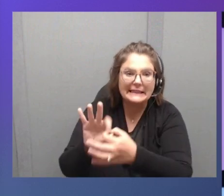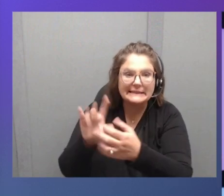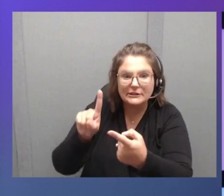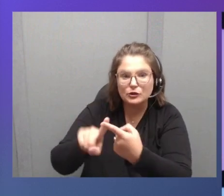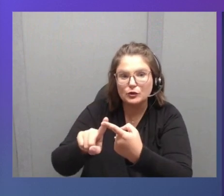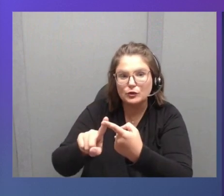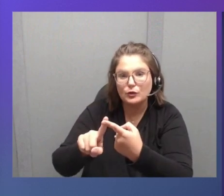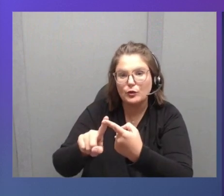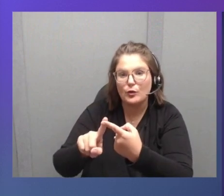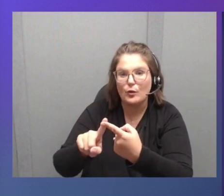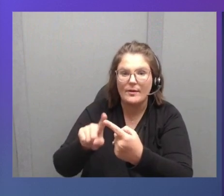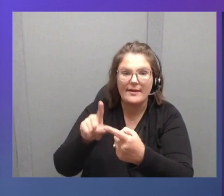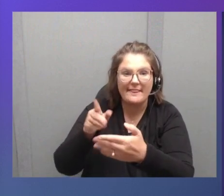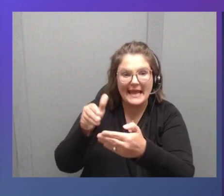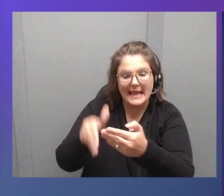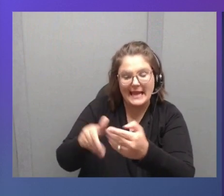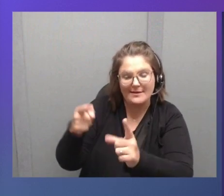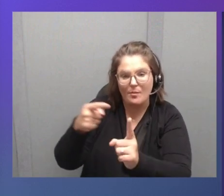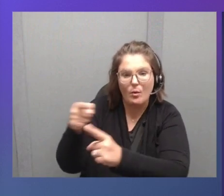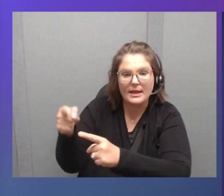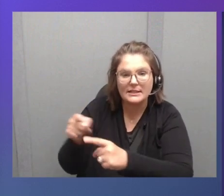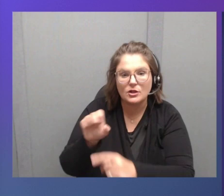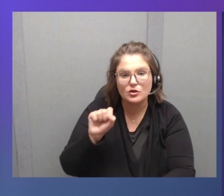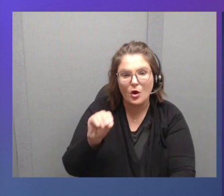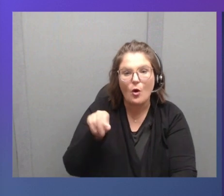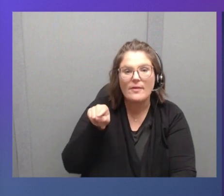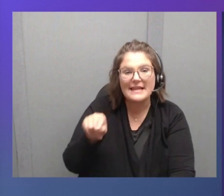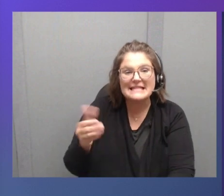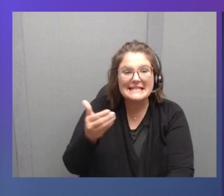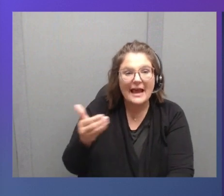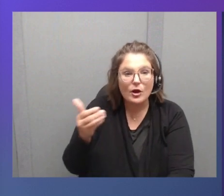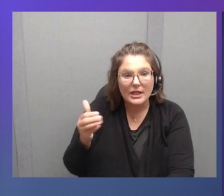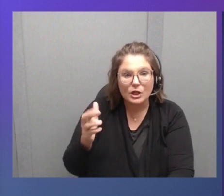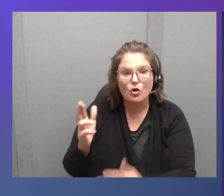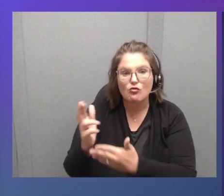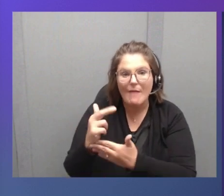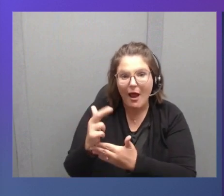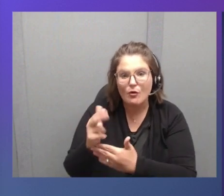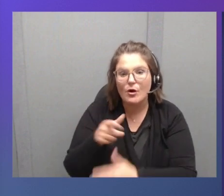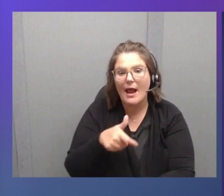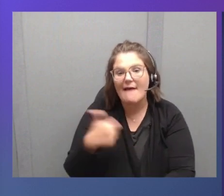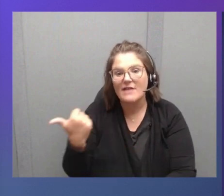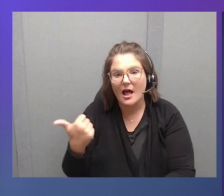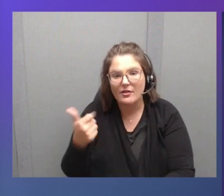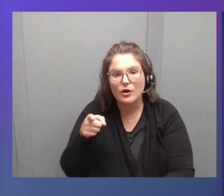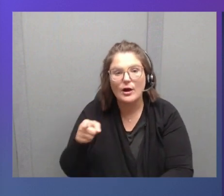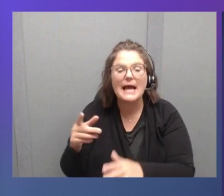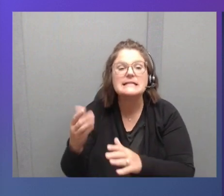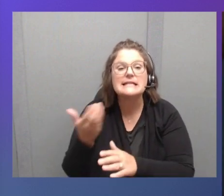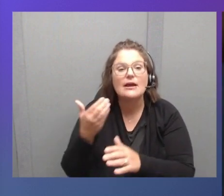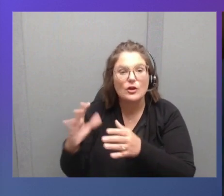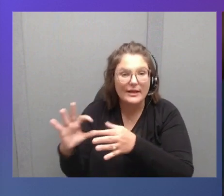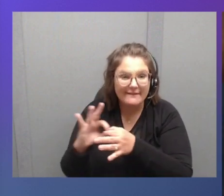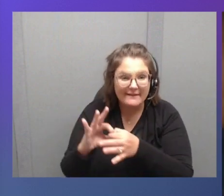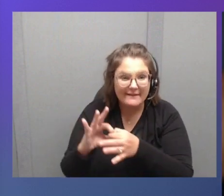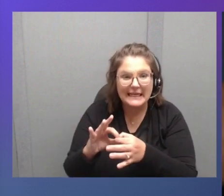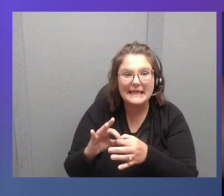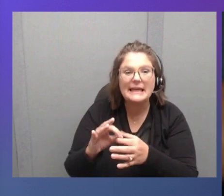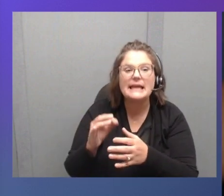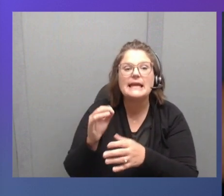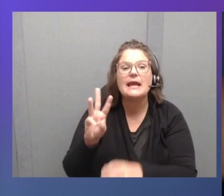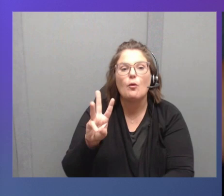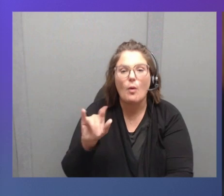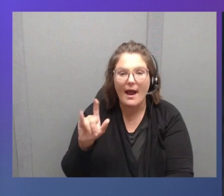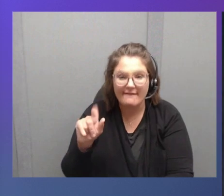IoT endpoints. So again, this is a cellular router. Yep. Then we also have another device here having cellular connectivity, Wi-Fi connectivity. It's like So this